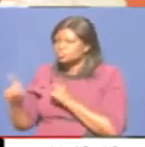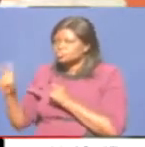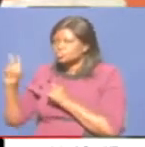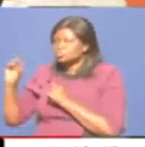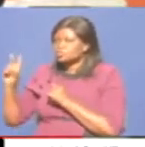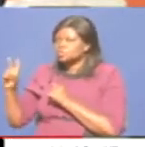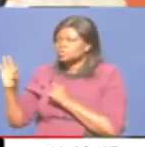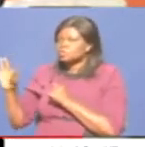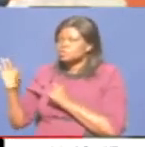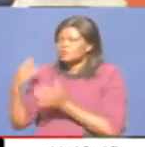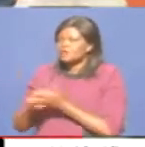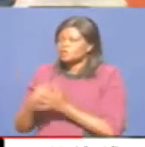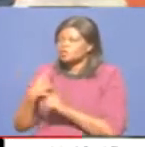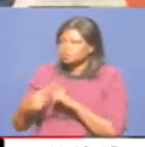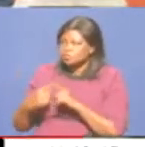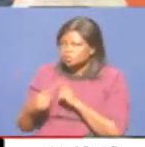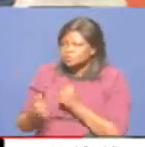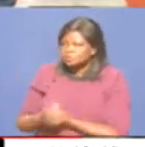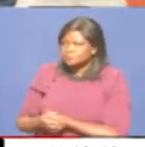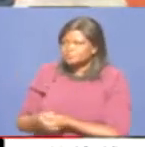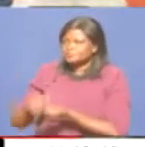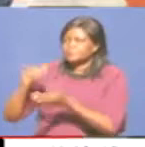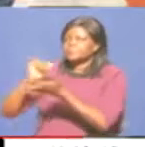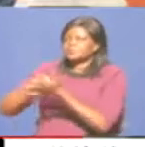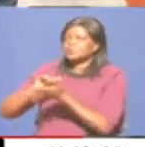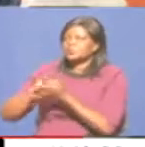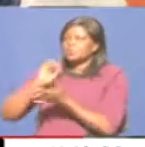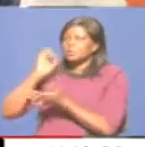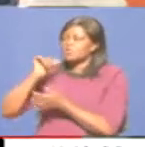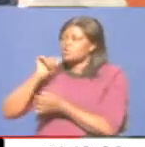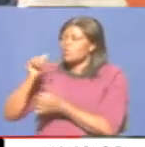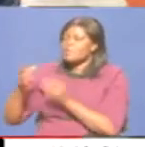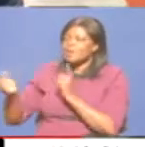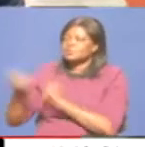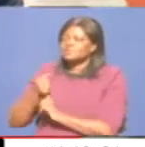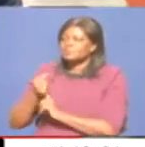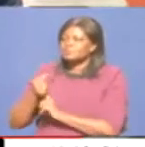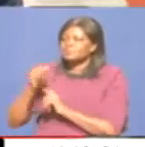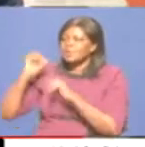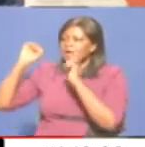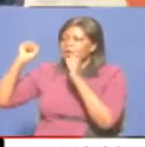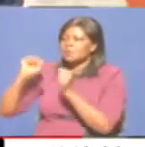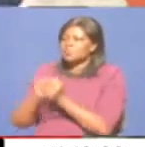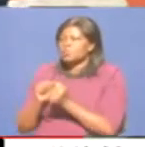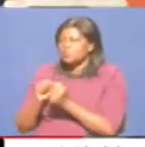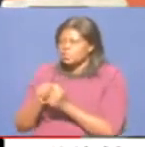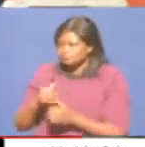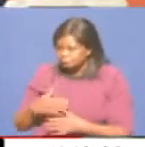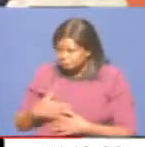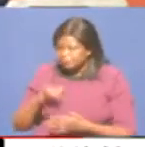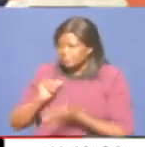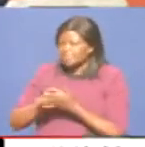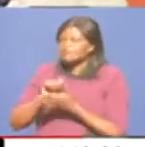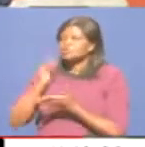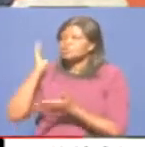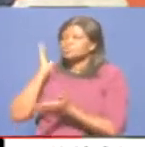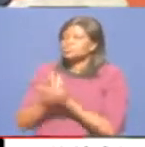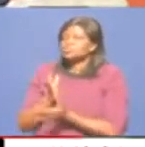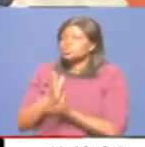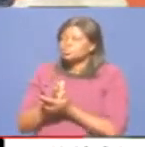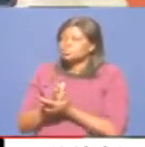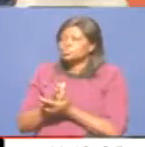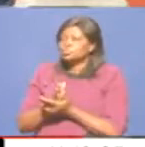2022-2023 financial year, for example. Yes. That will not be achievable. Mm. I agree again with Mheshimiwa that at the end of the day,